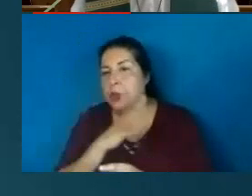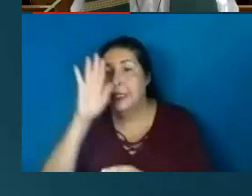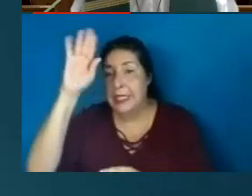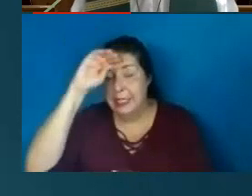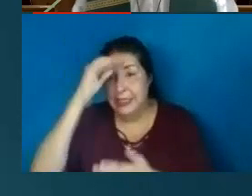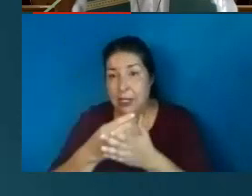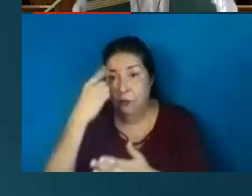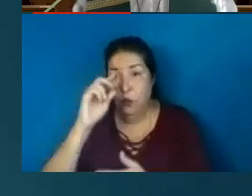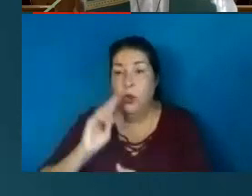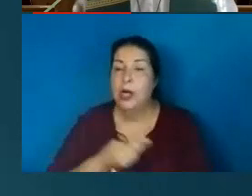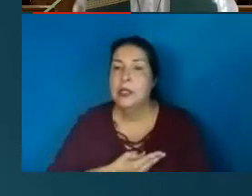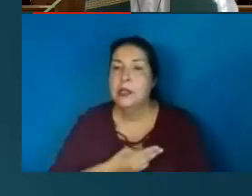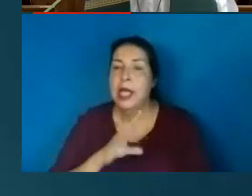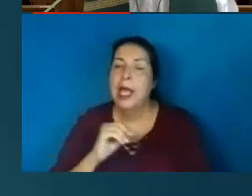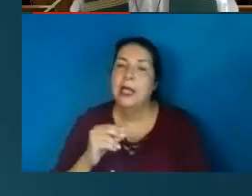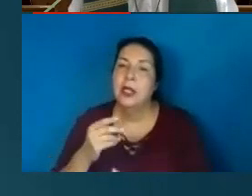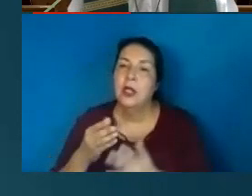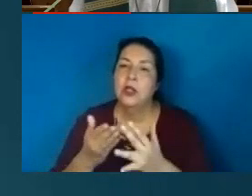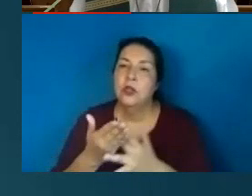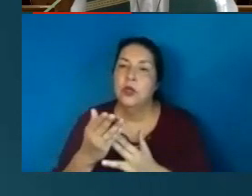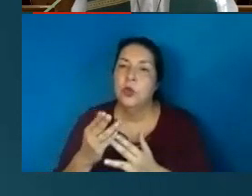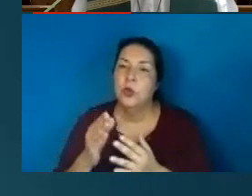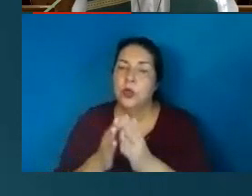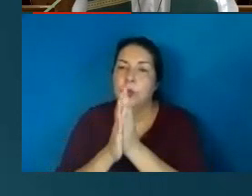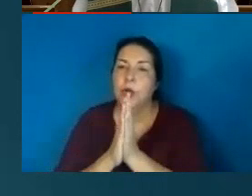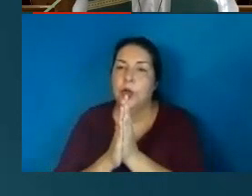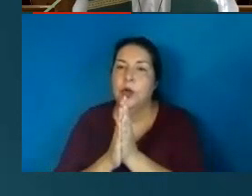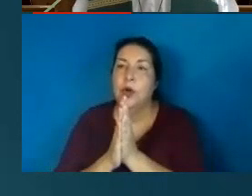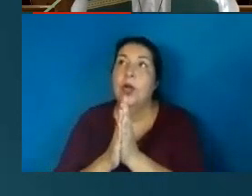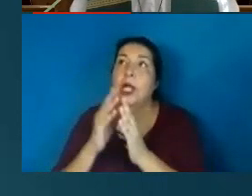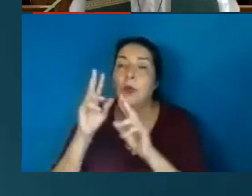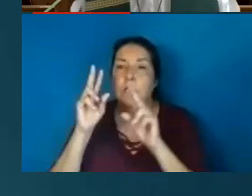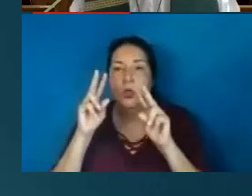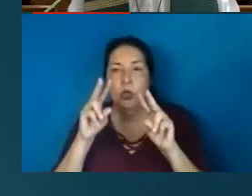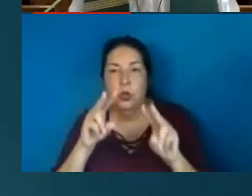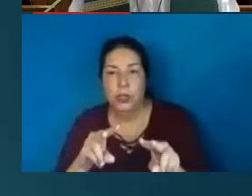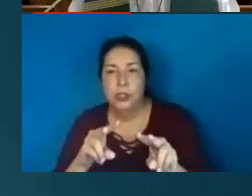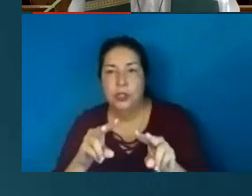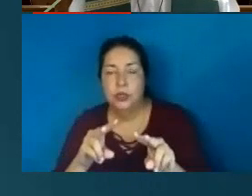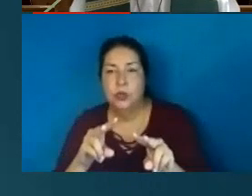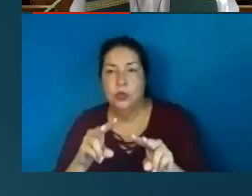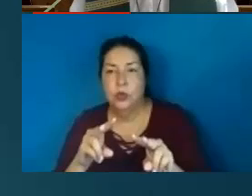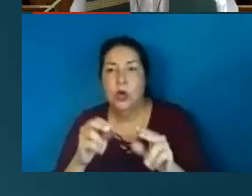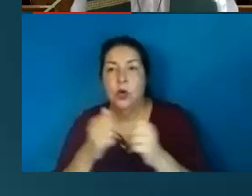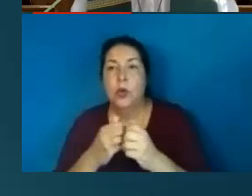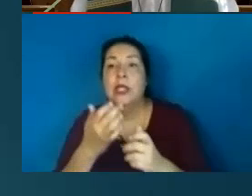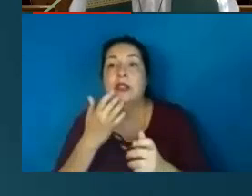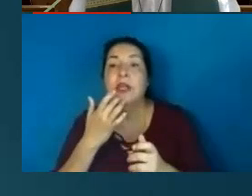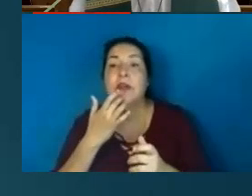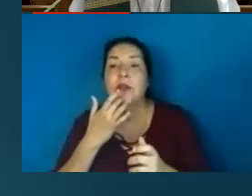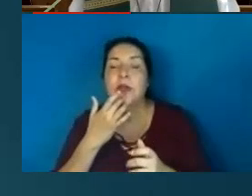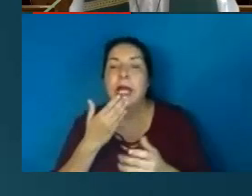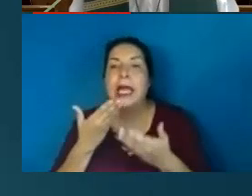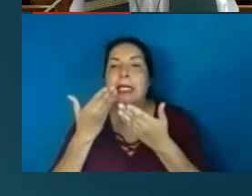in the benediction, he will turn his face towards you, look upon you with favor, and give